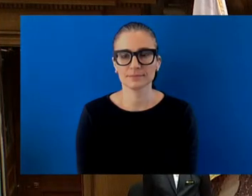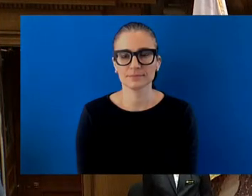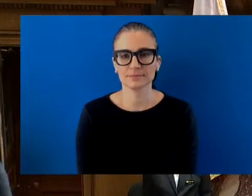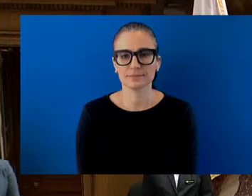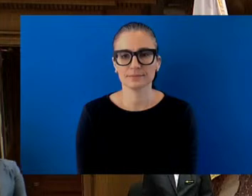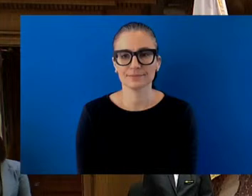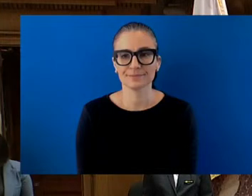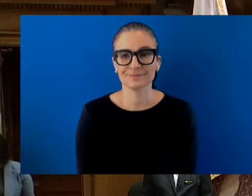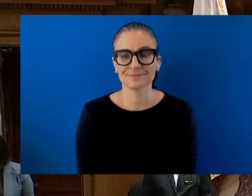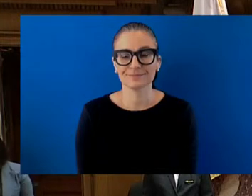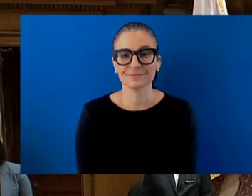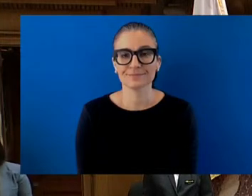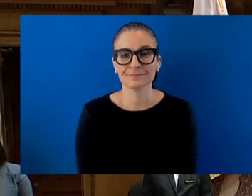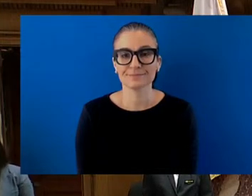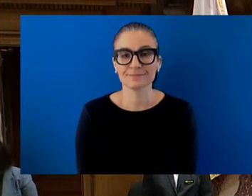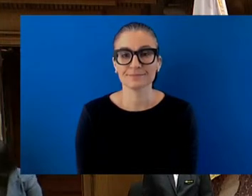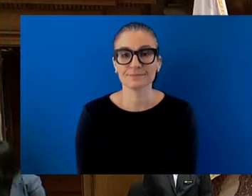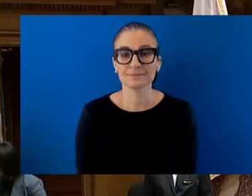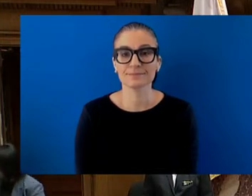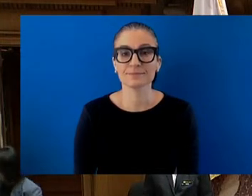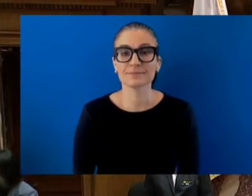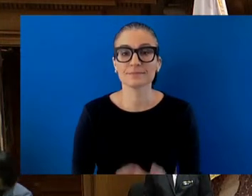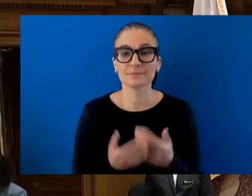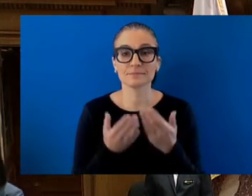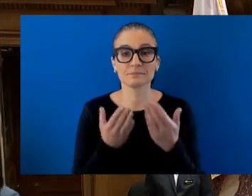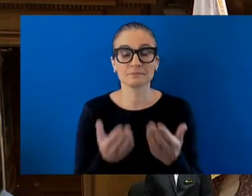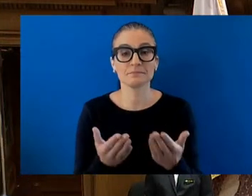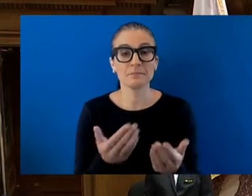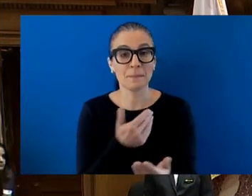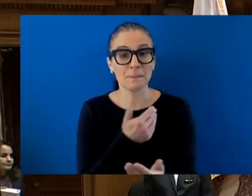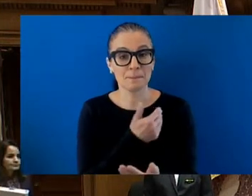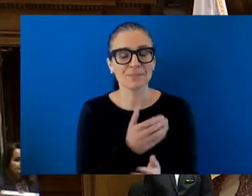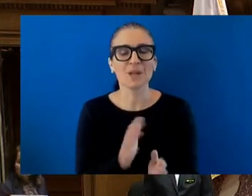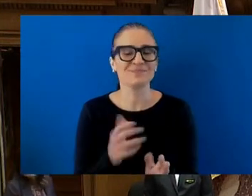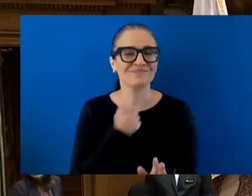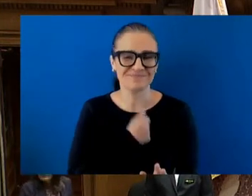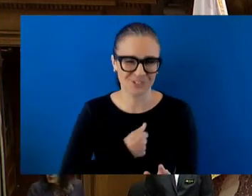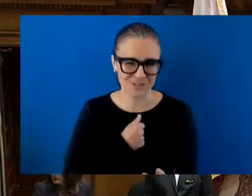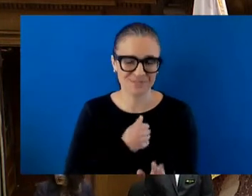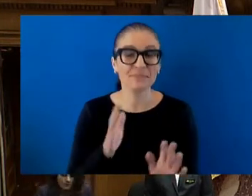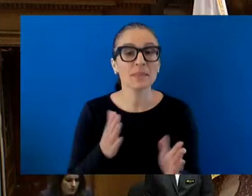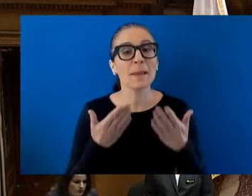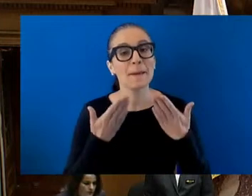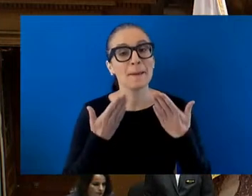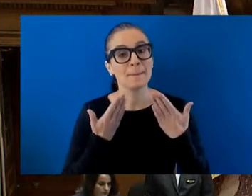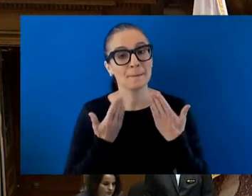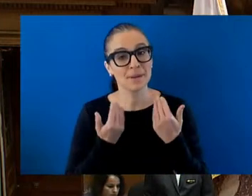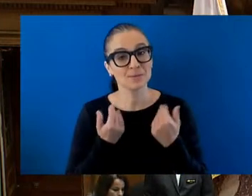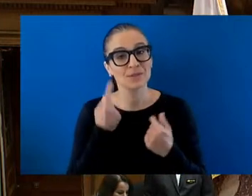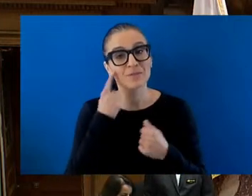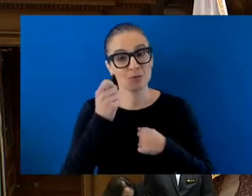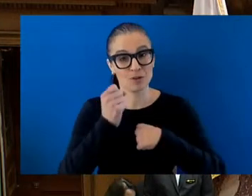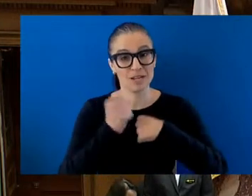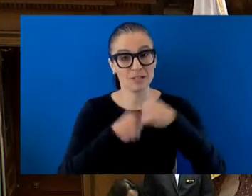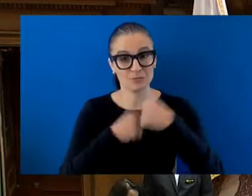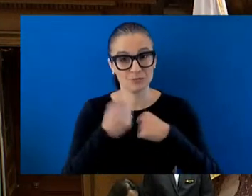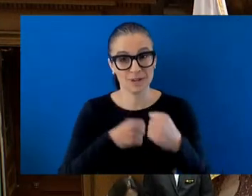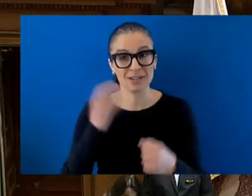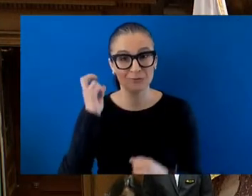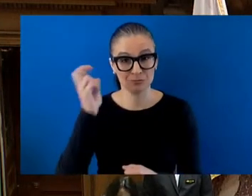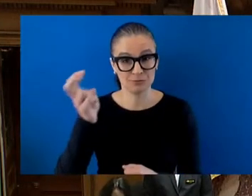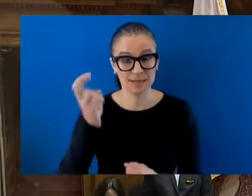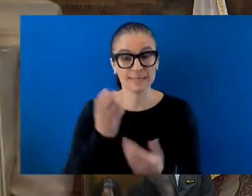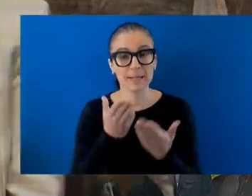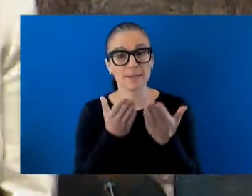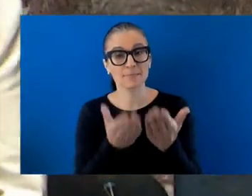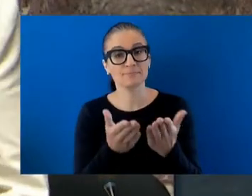I invite the member for, sorry, the Minister of State for Infrastructure and Transit to lead the House in prayer or reflection.